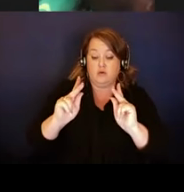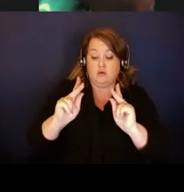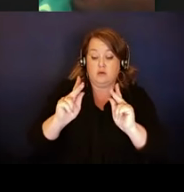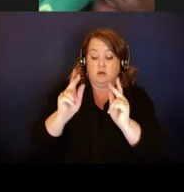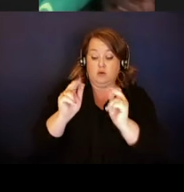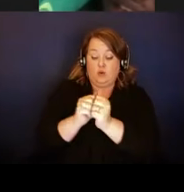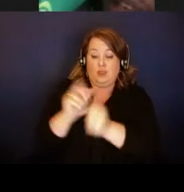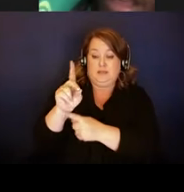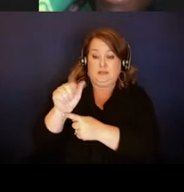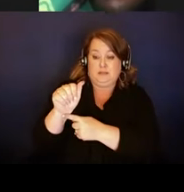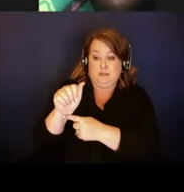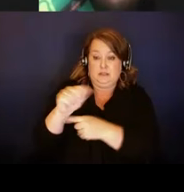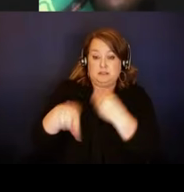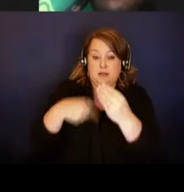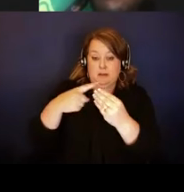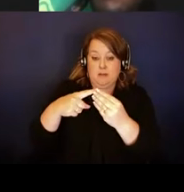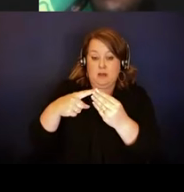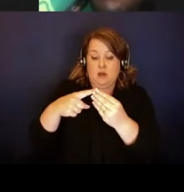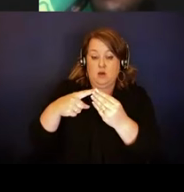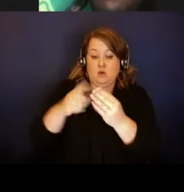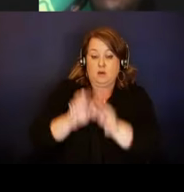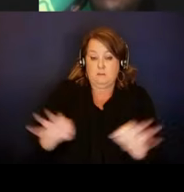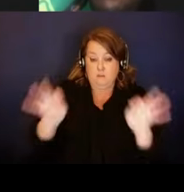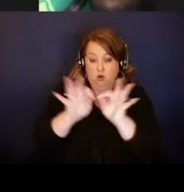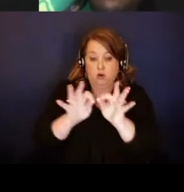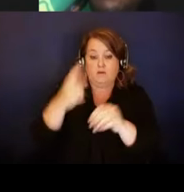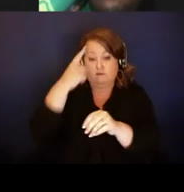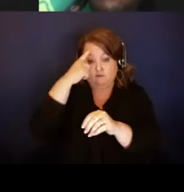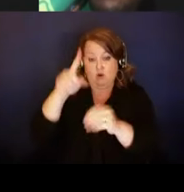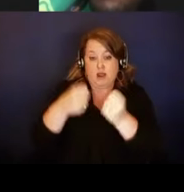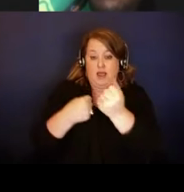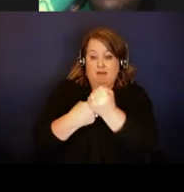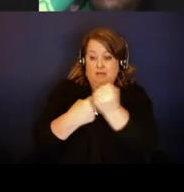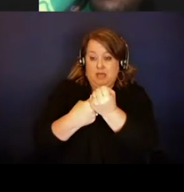disabilities about the importance of advocating.